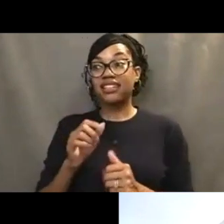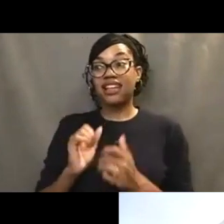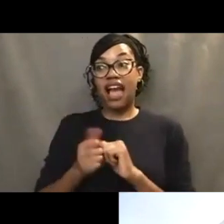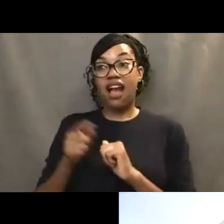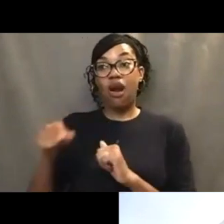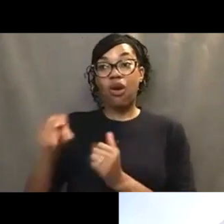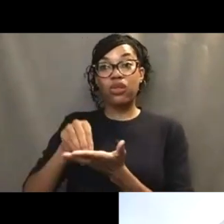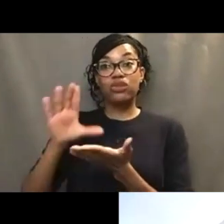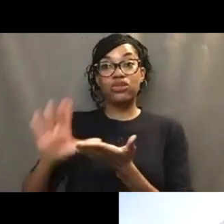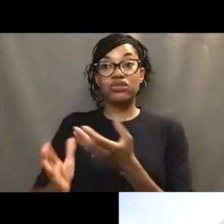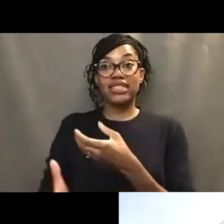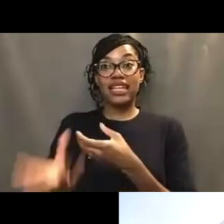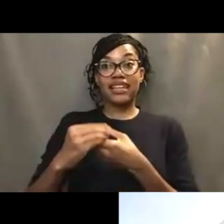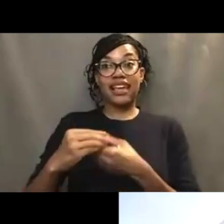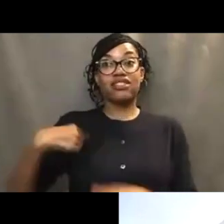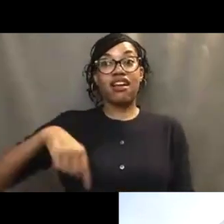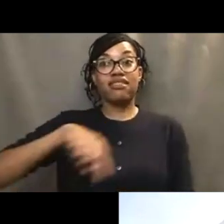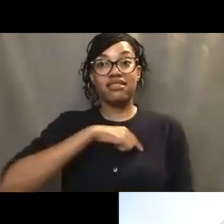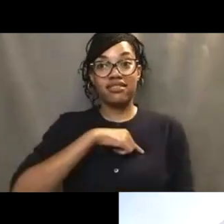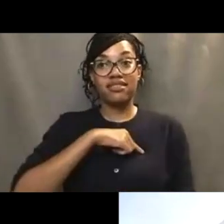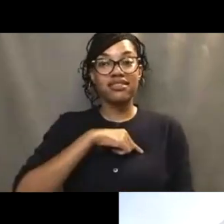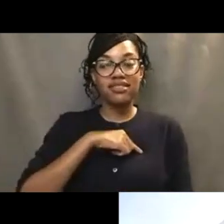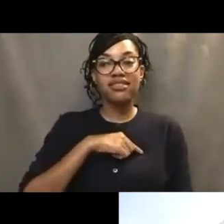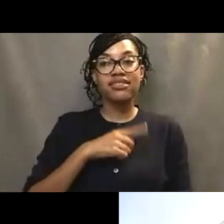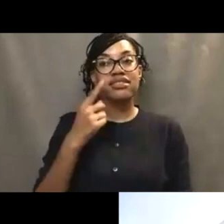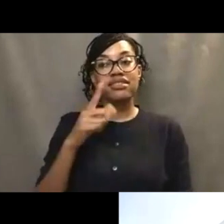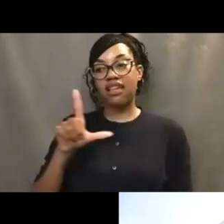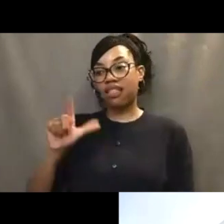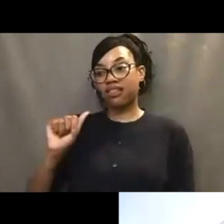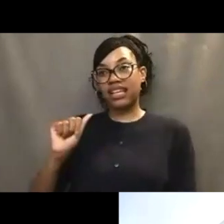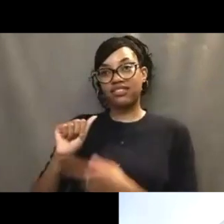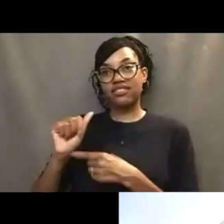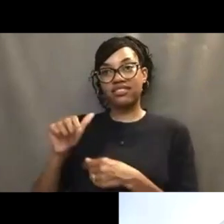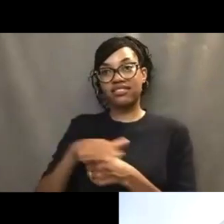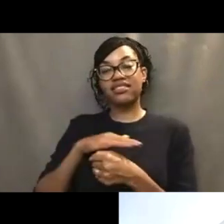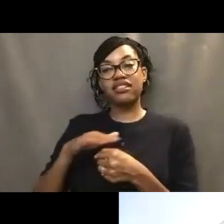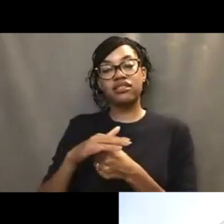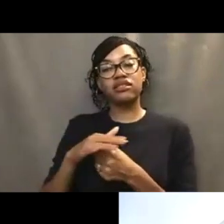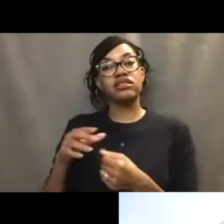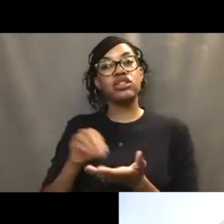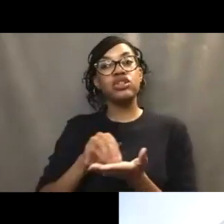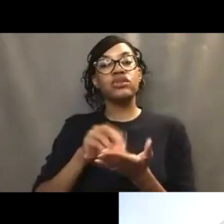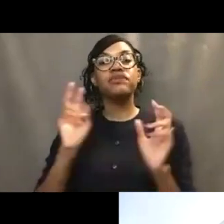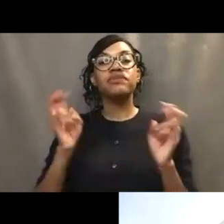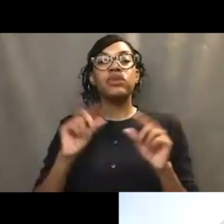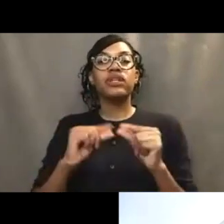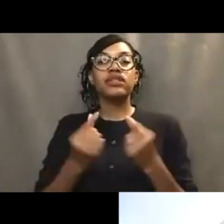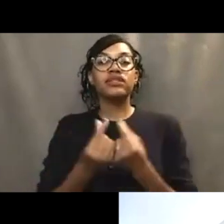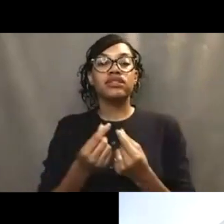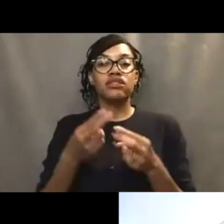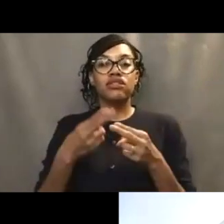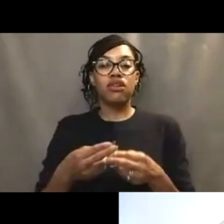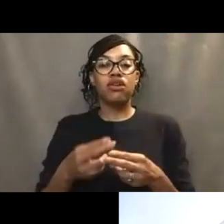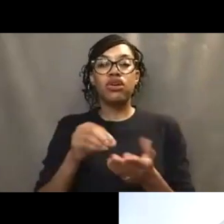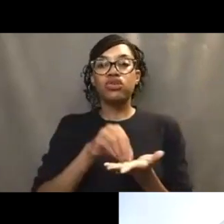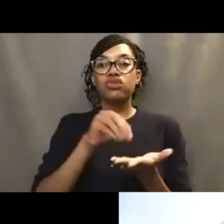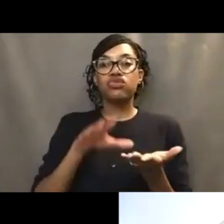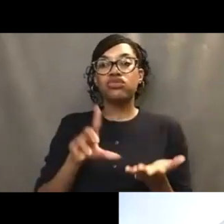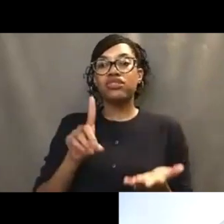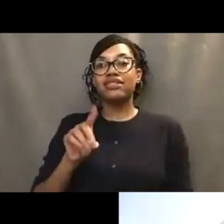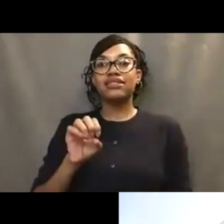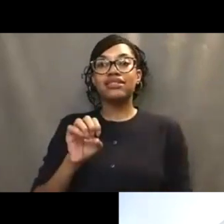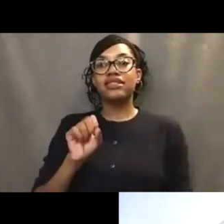Los Angeles, I just have to say that Students Deserve is a grassroots coalition of educators and